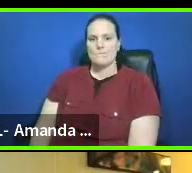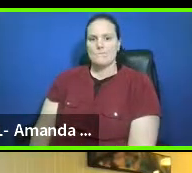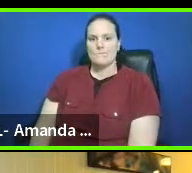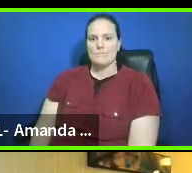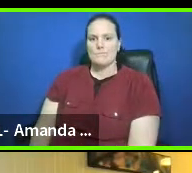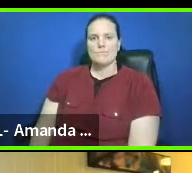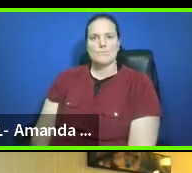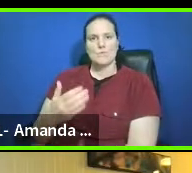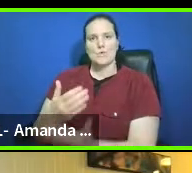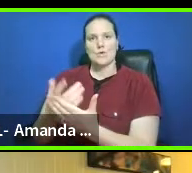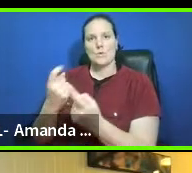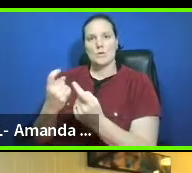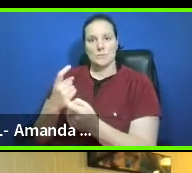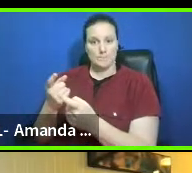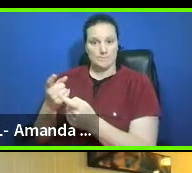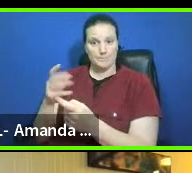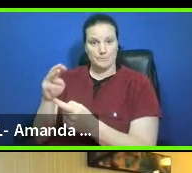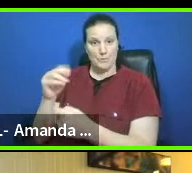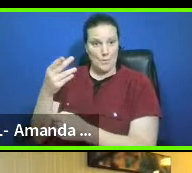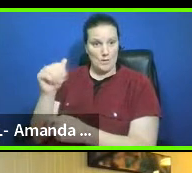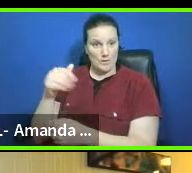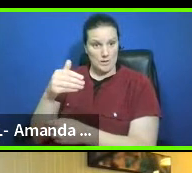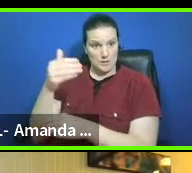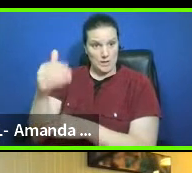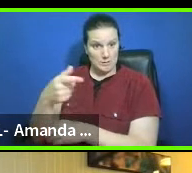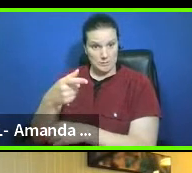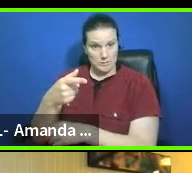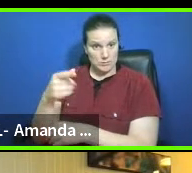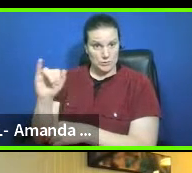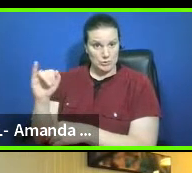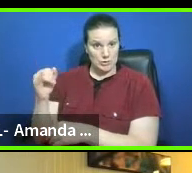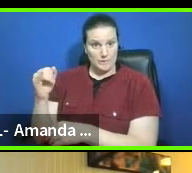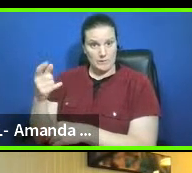Good question. Martha, was it Martha or Jeffrey next? Or